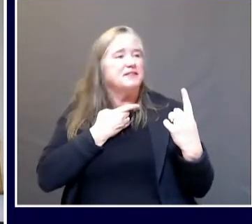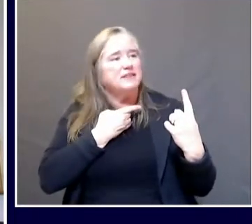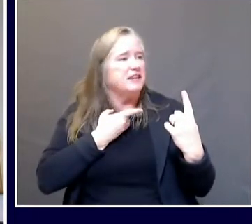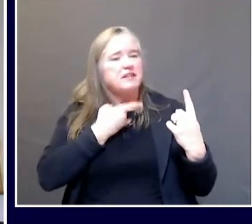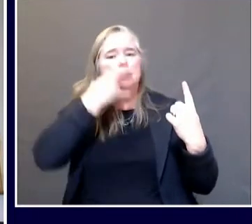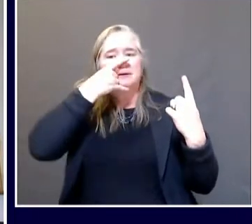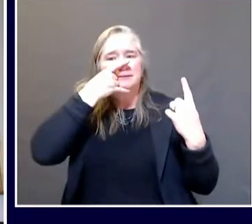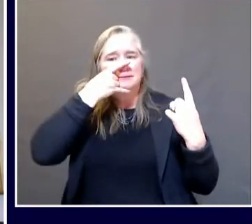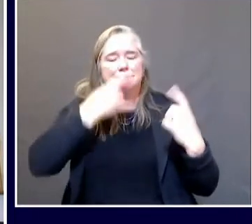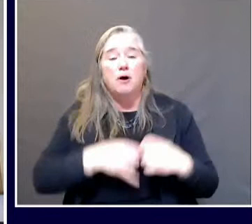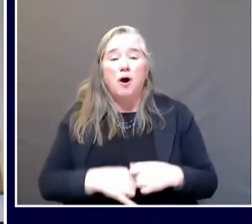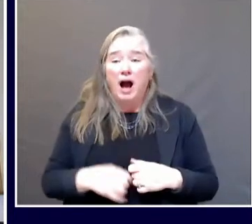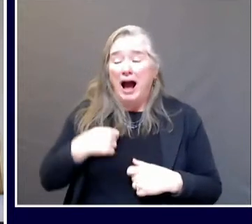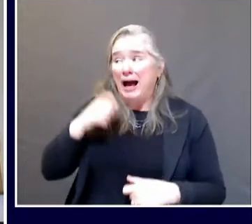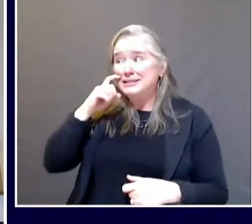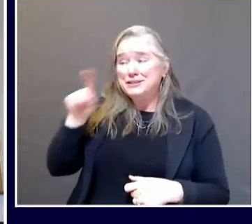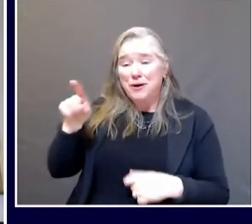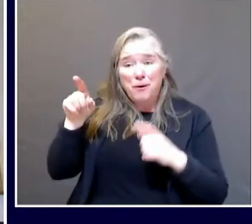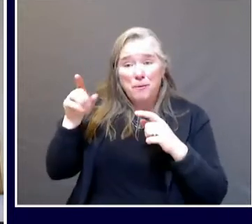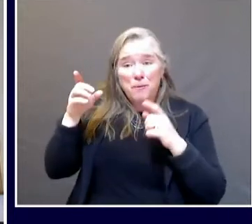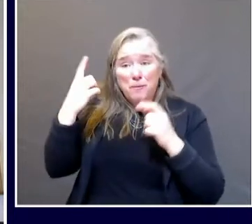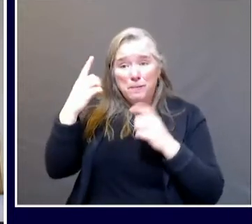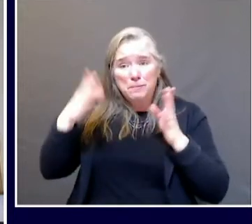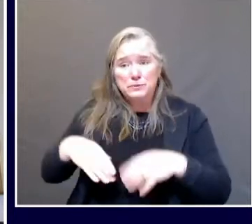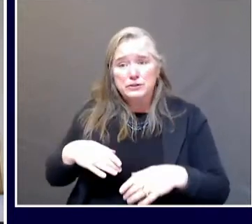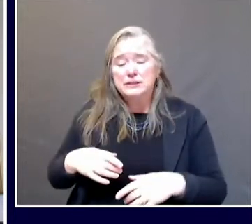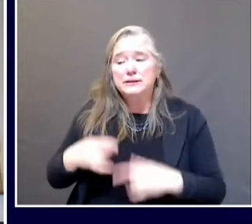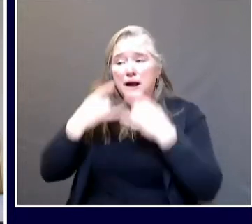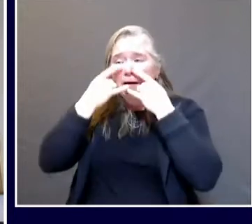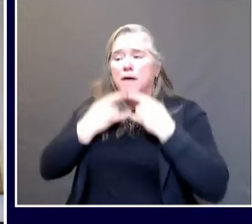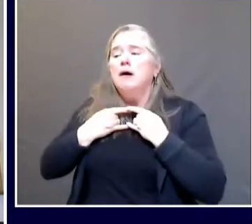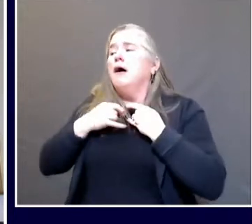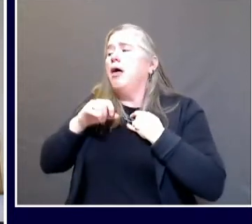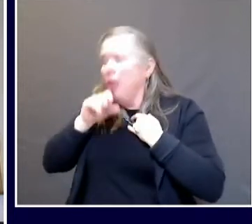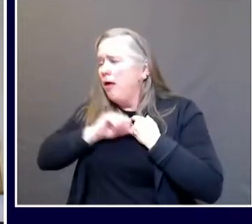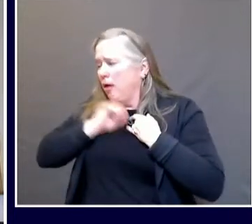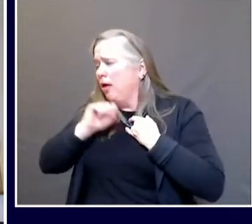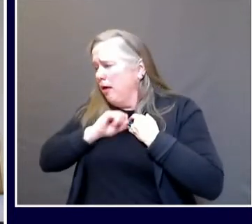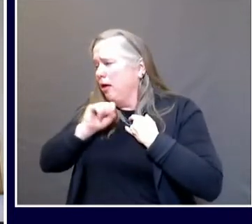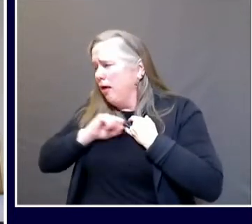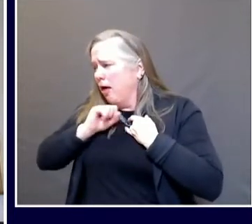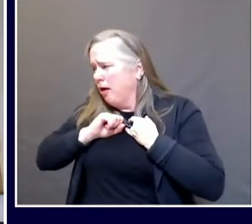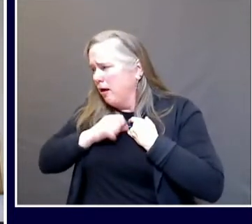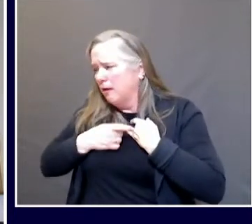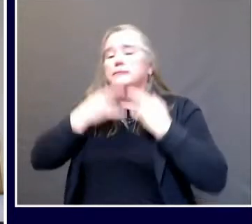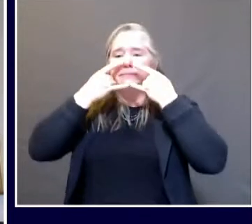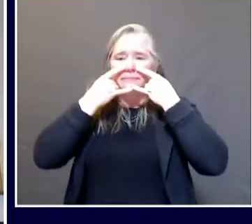while they were coughing. None of that helps. So it's not just important to have a good one, it's important to wear a good one